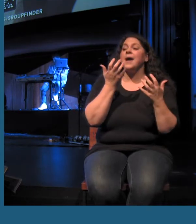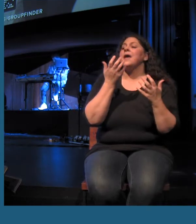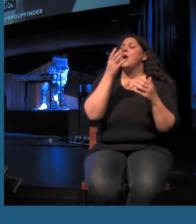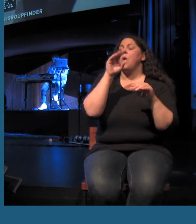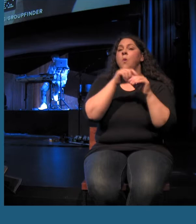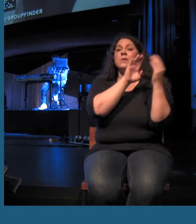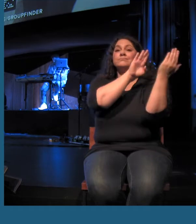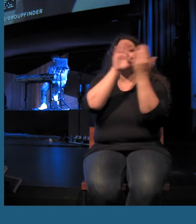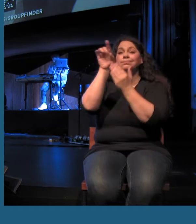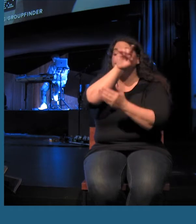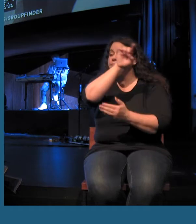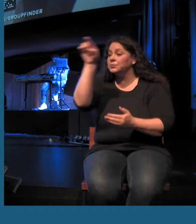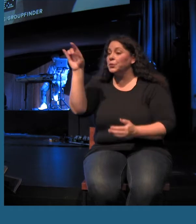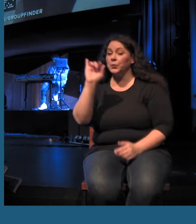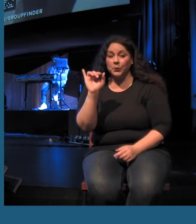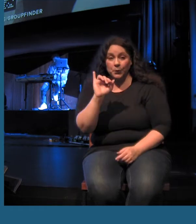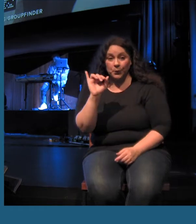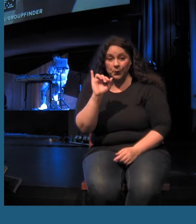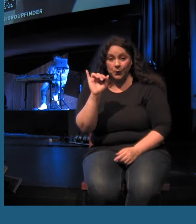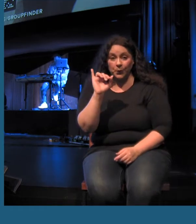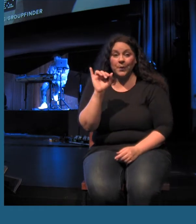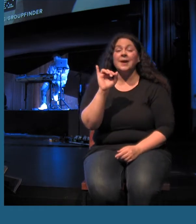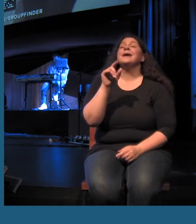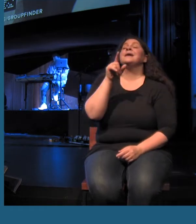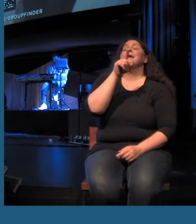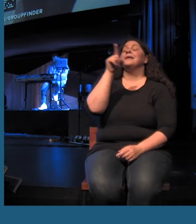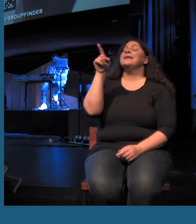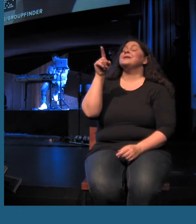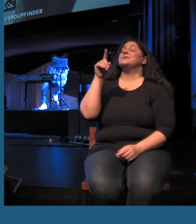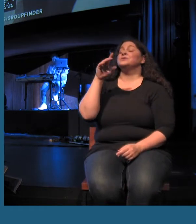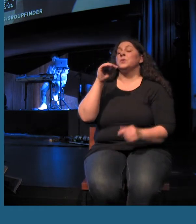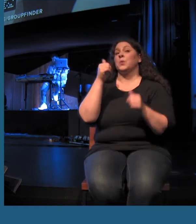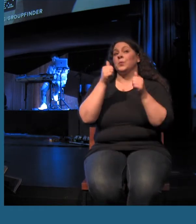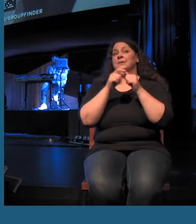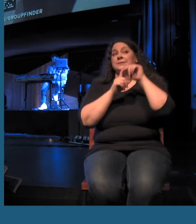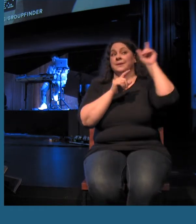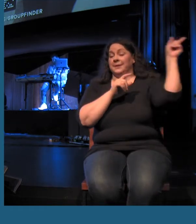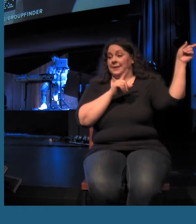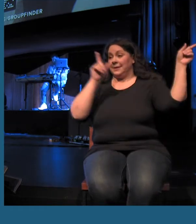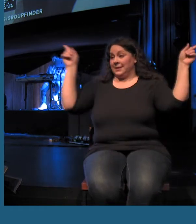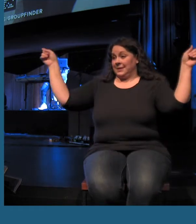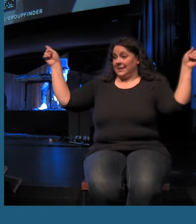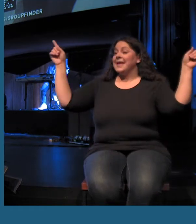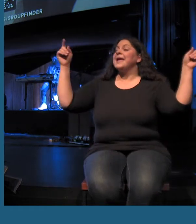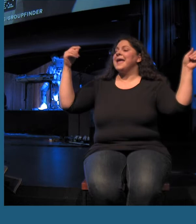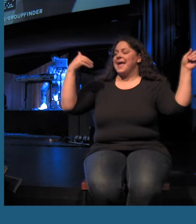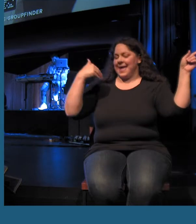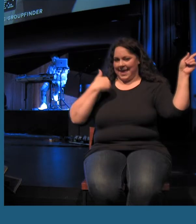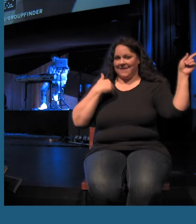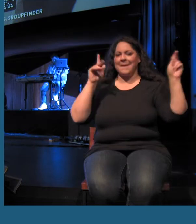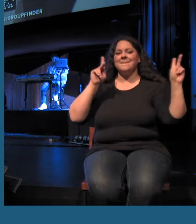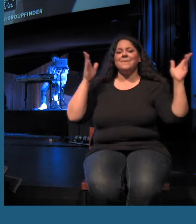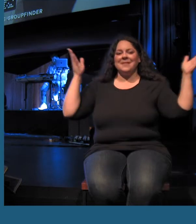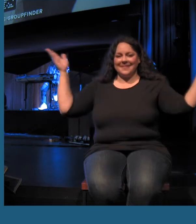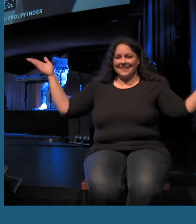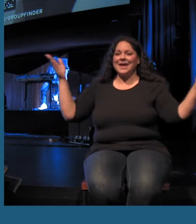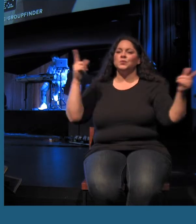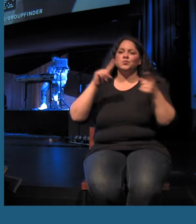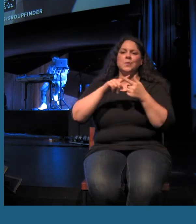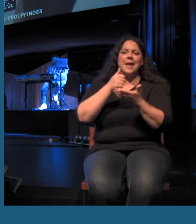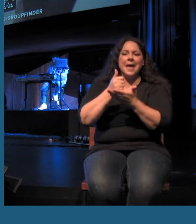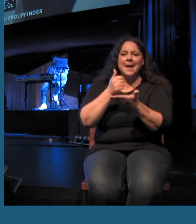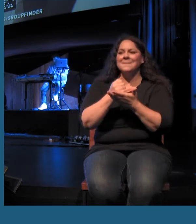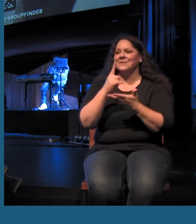on Main Street. We also have at the ends of East and West entrances, we will have people there to help you